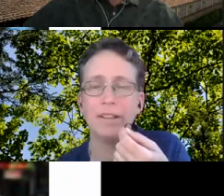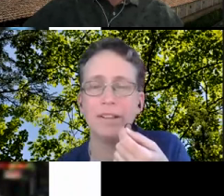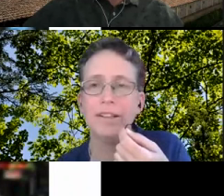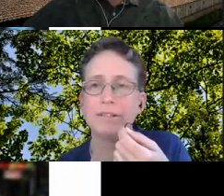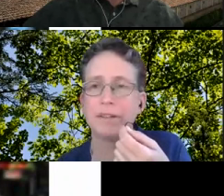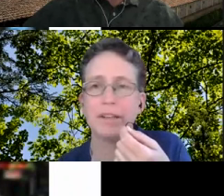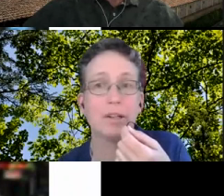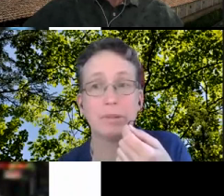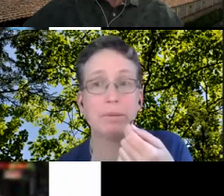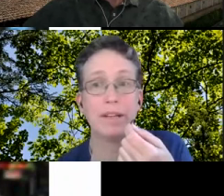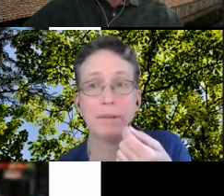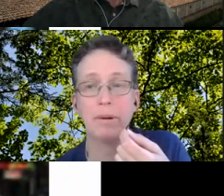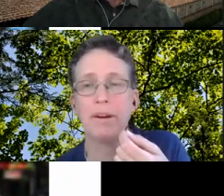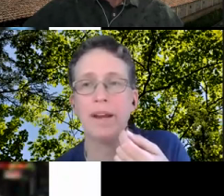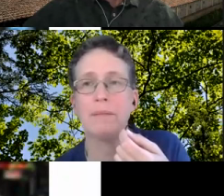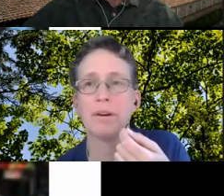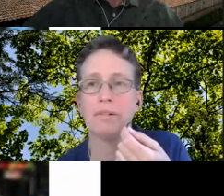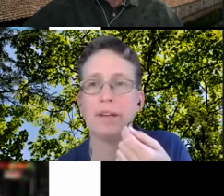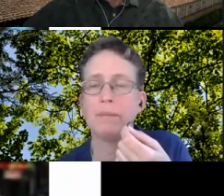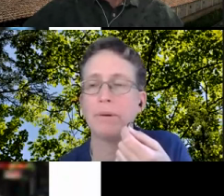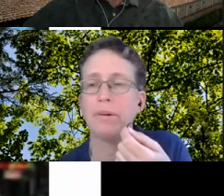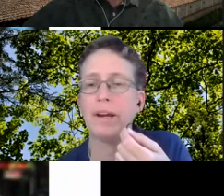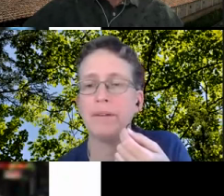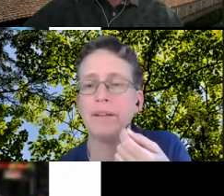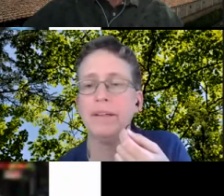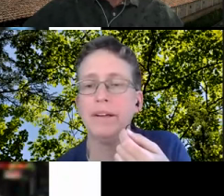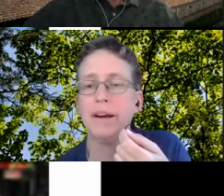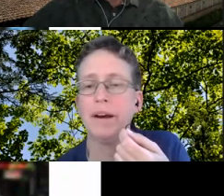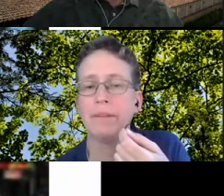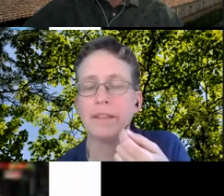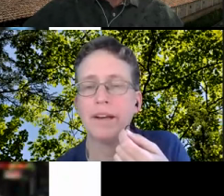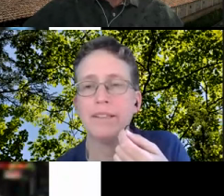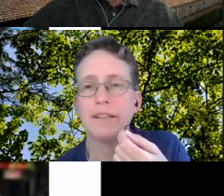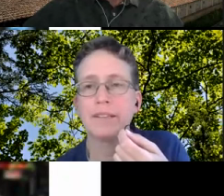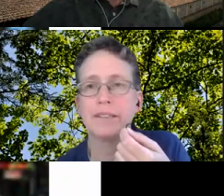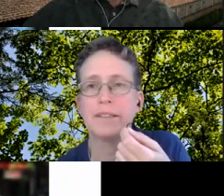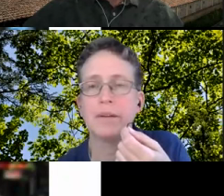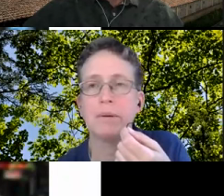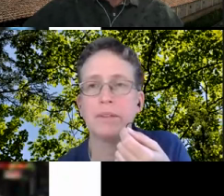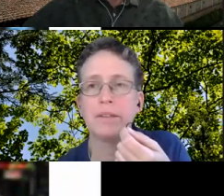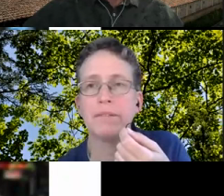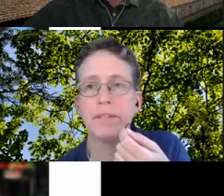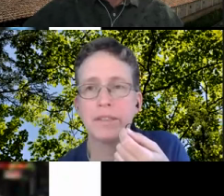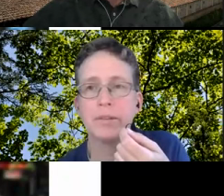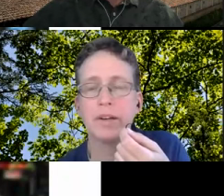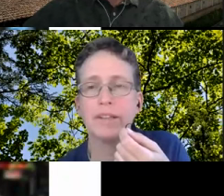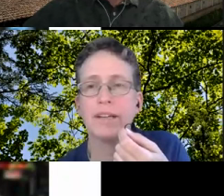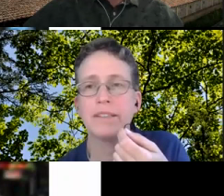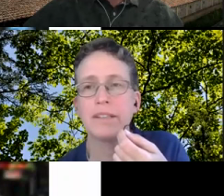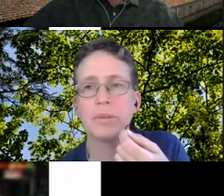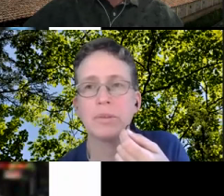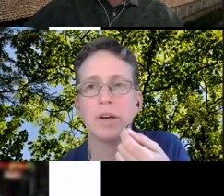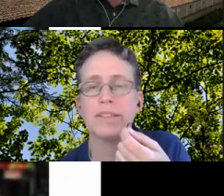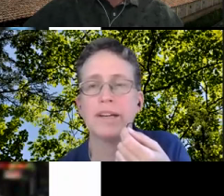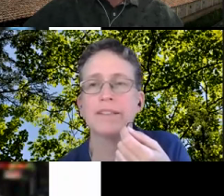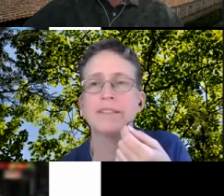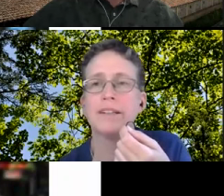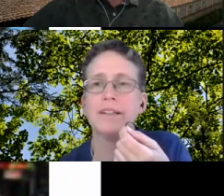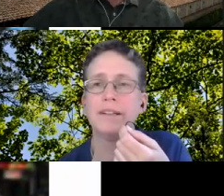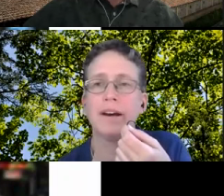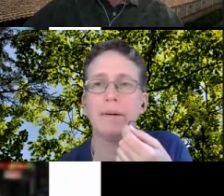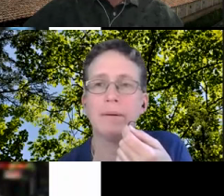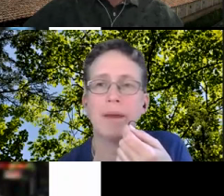all for like a tree planting program or a greening program. That the context, both the physical context and the social